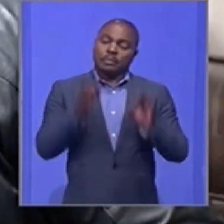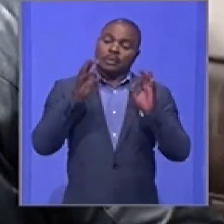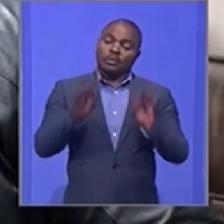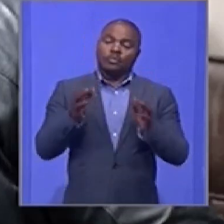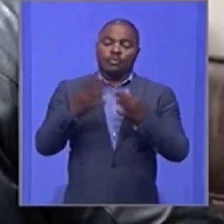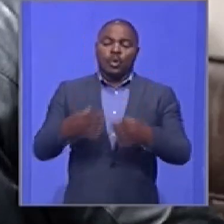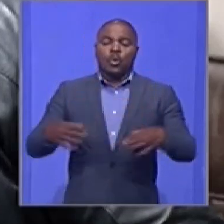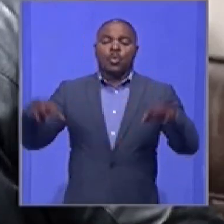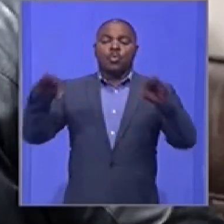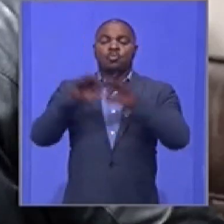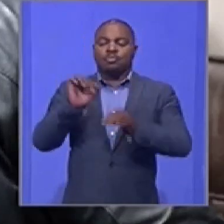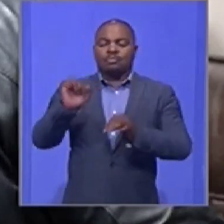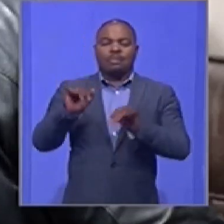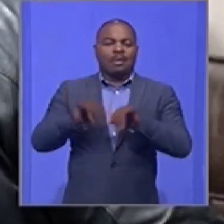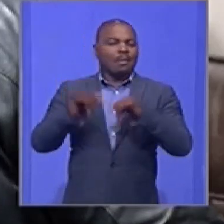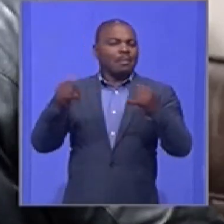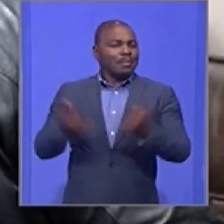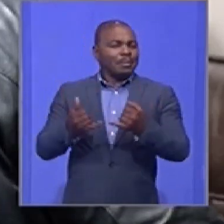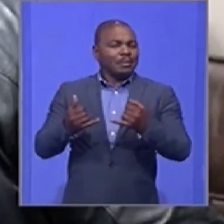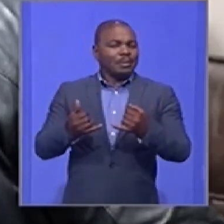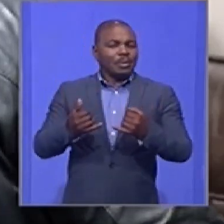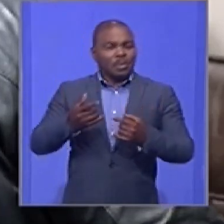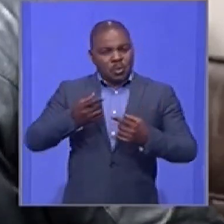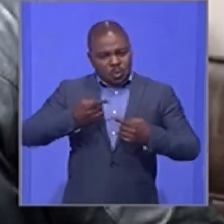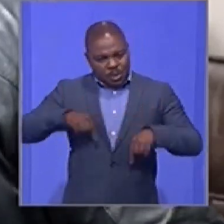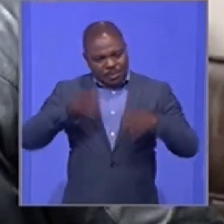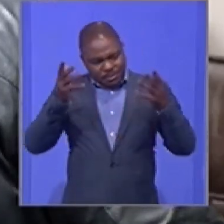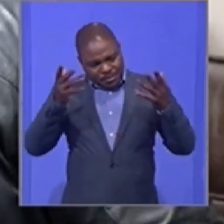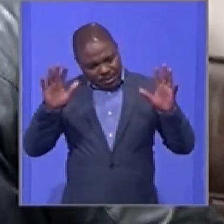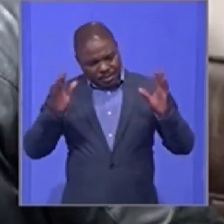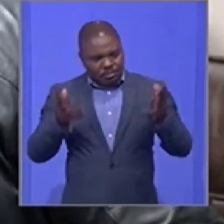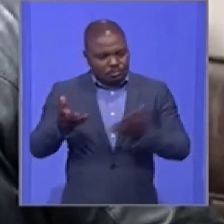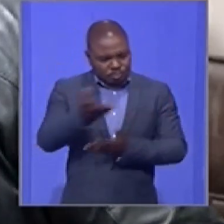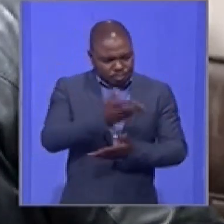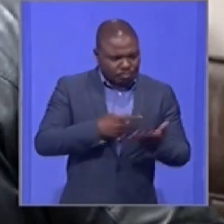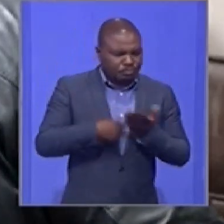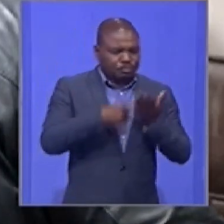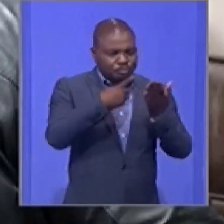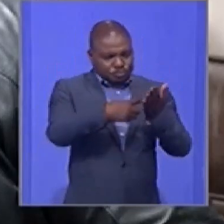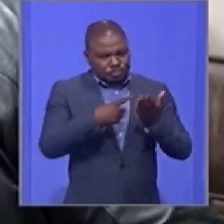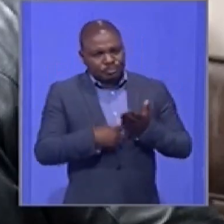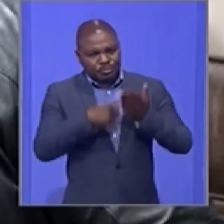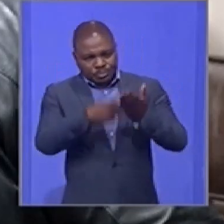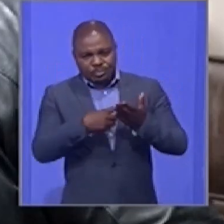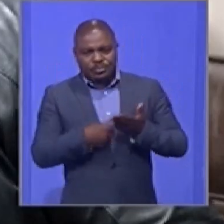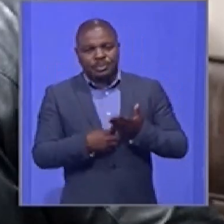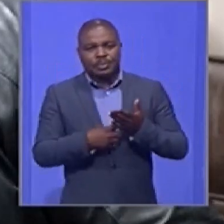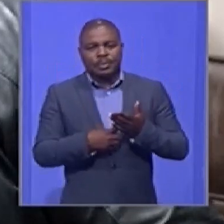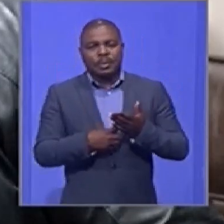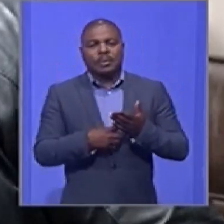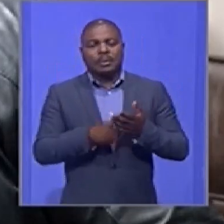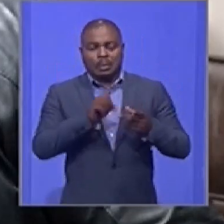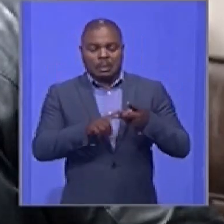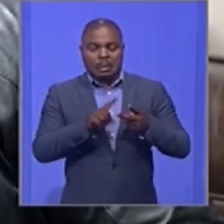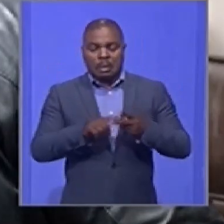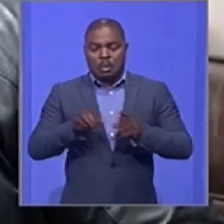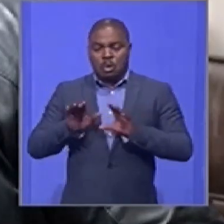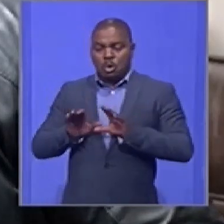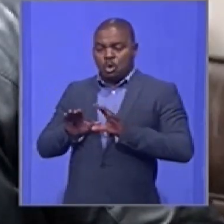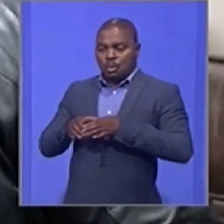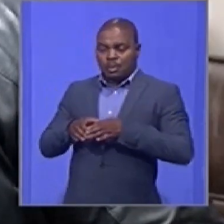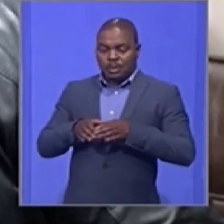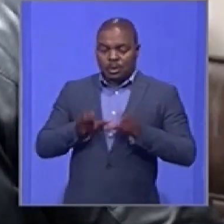value. And we discussed this matter to a point where the committee felt